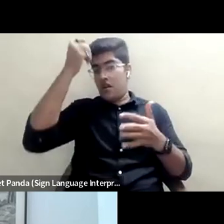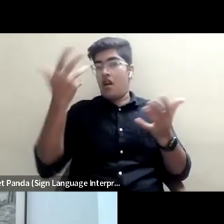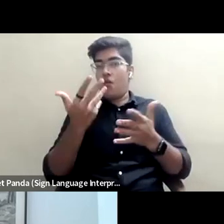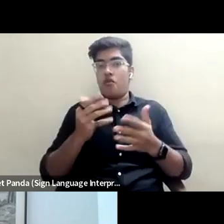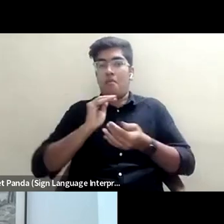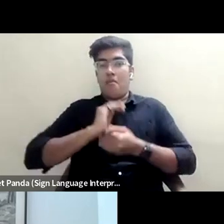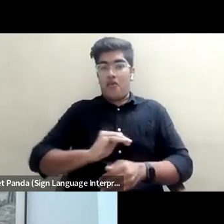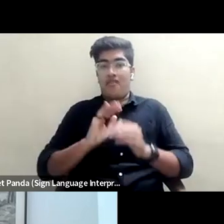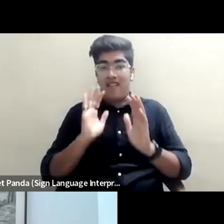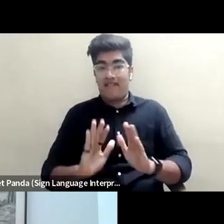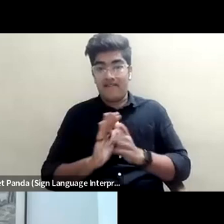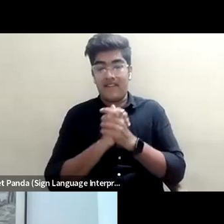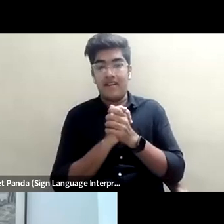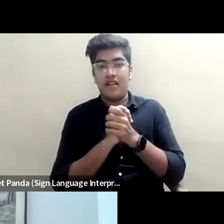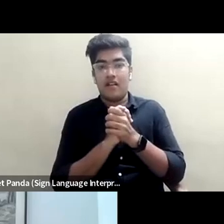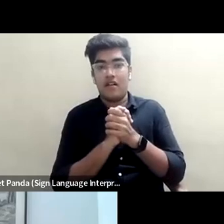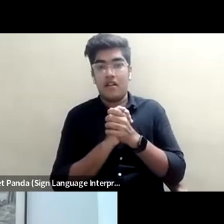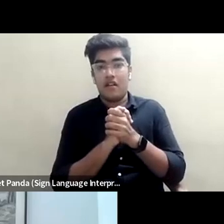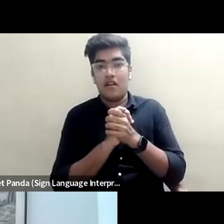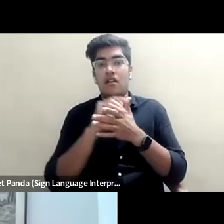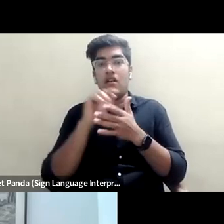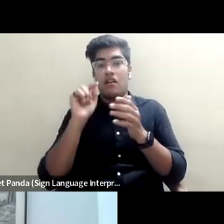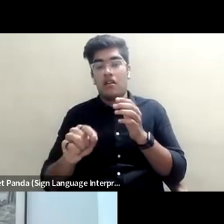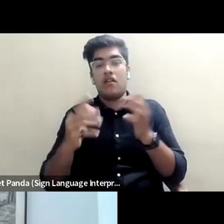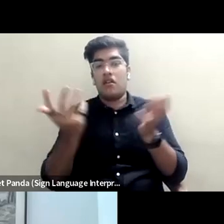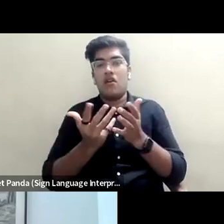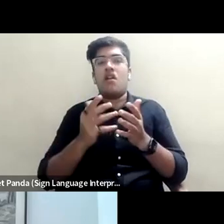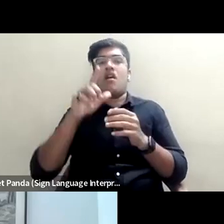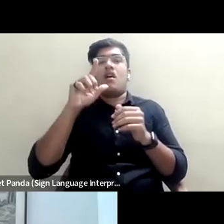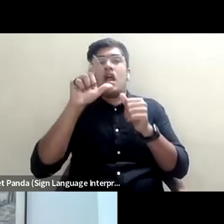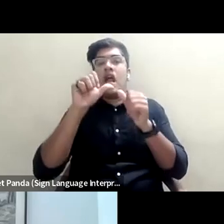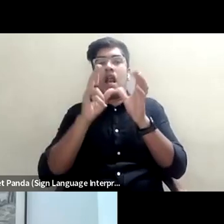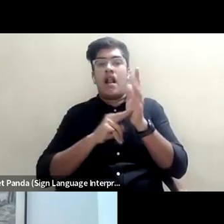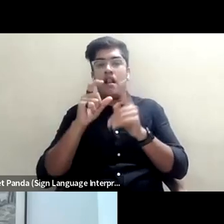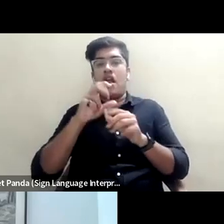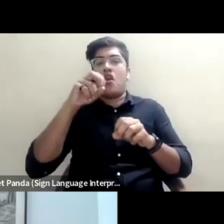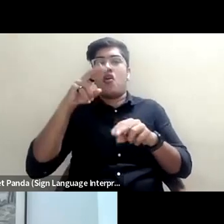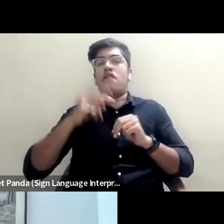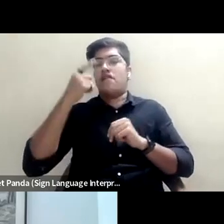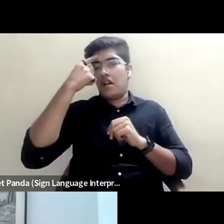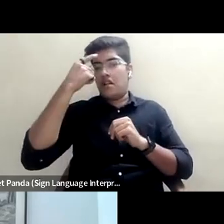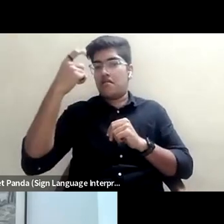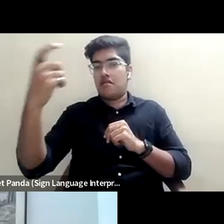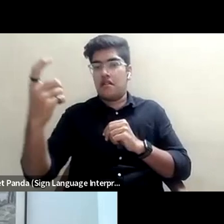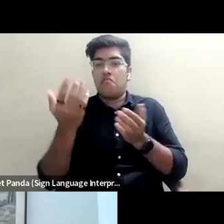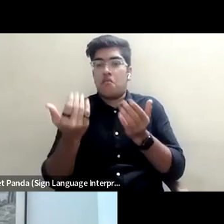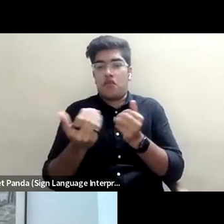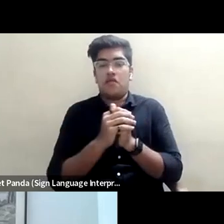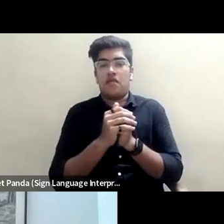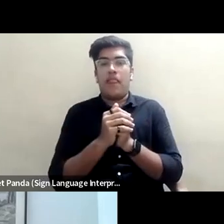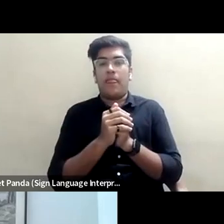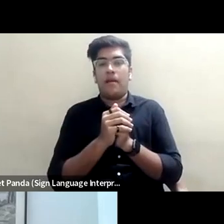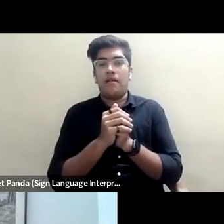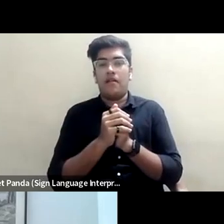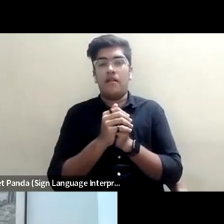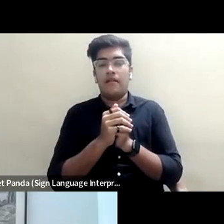born will be the land of their dreams. But this constitution, the